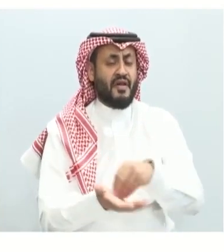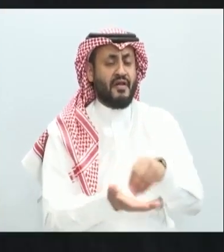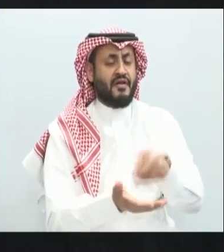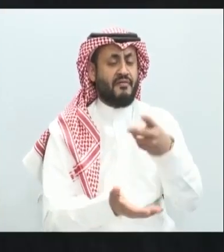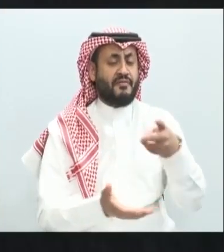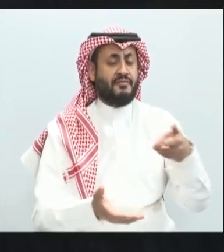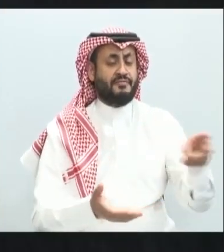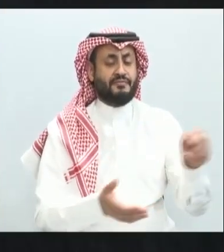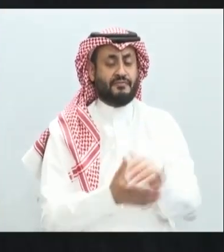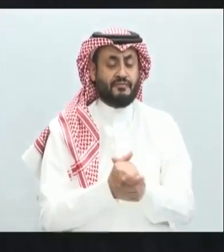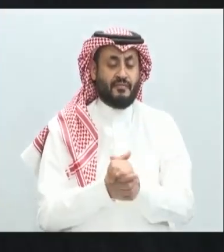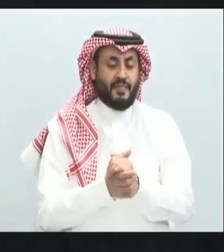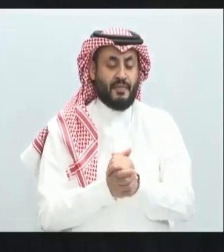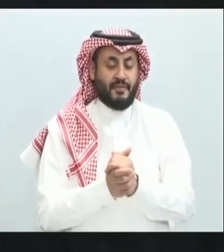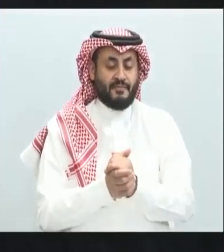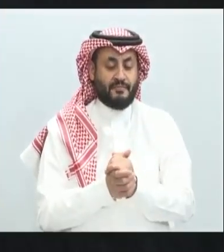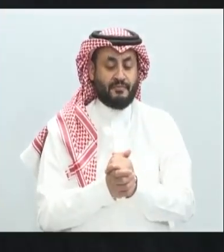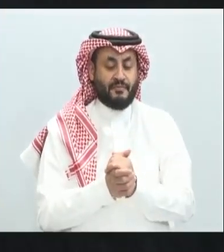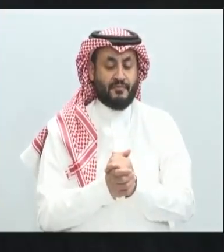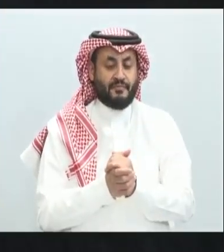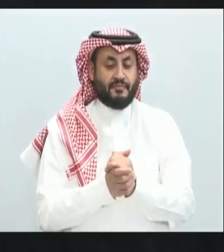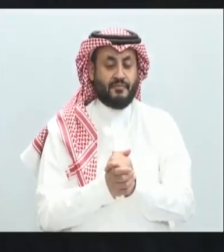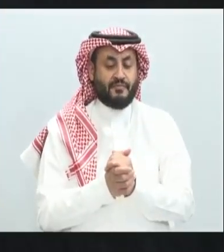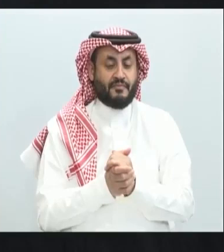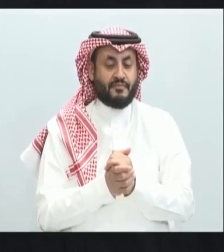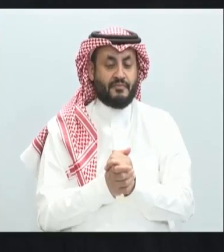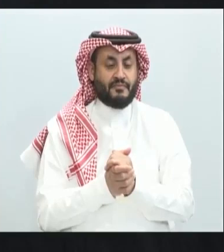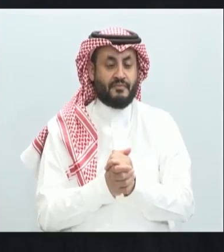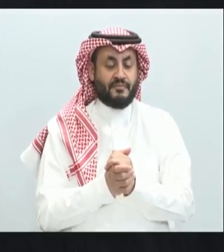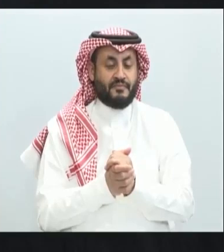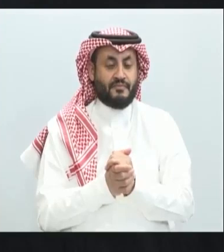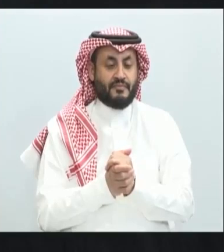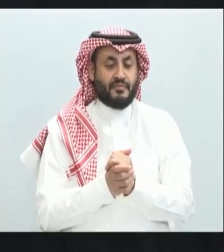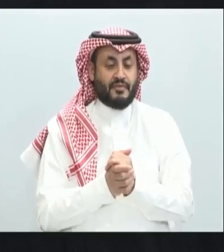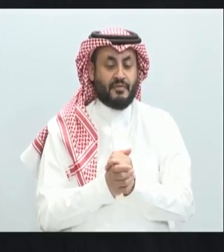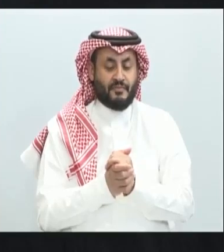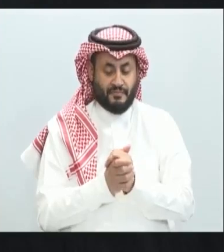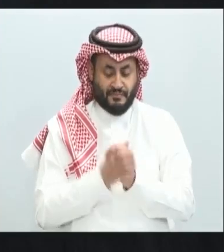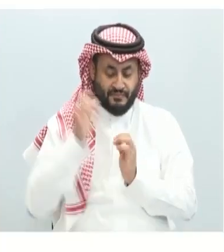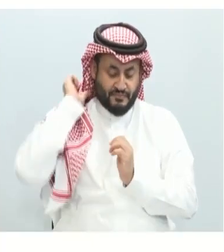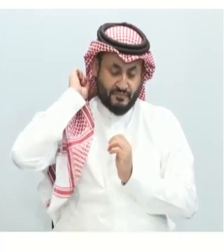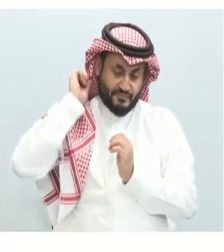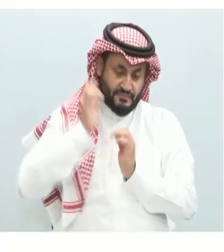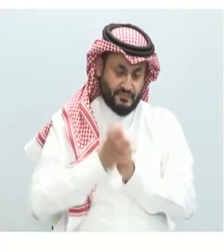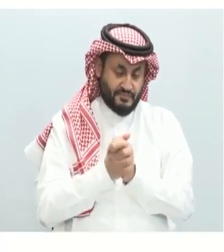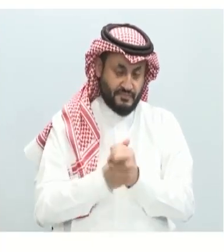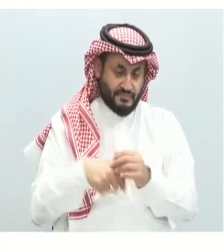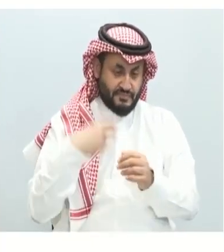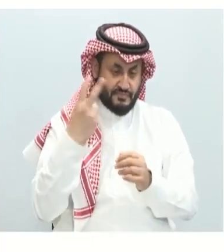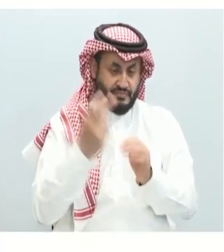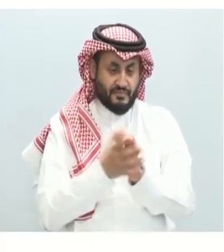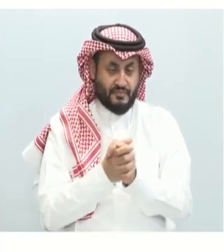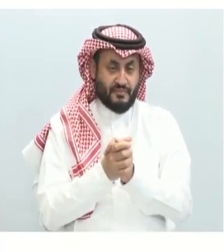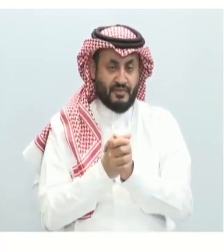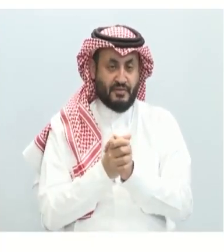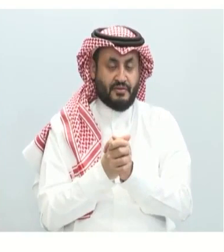and different phrases and words that we can use when we are giving directions. The second lesson we